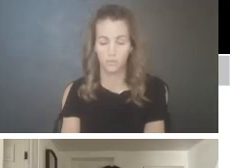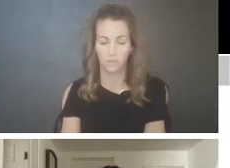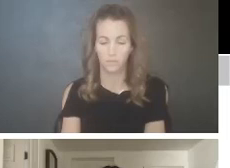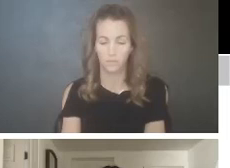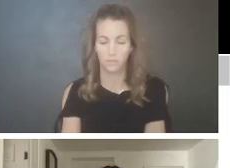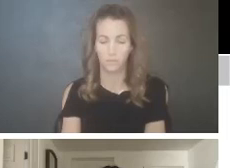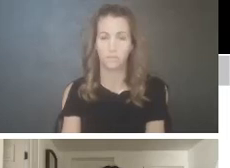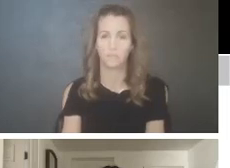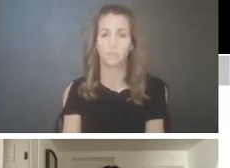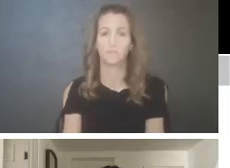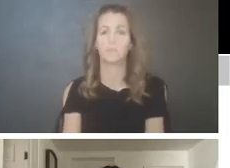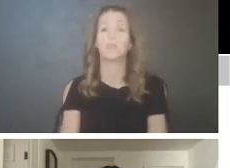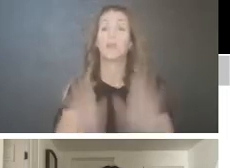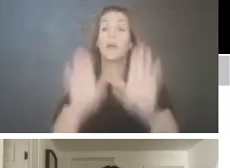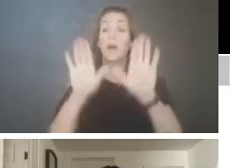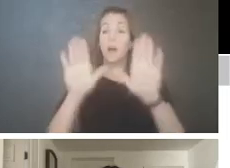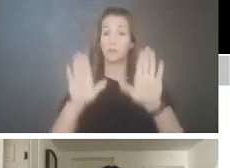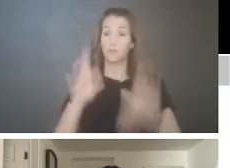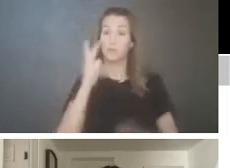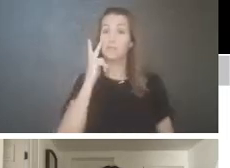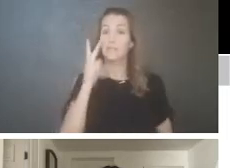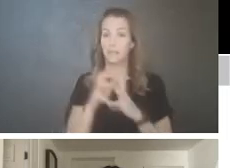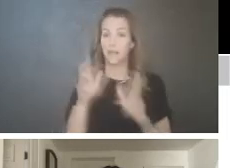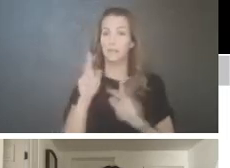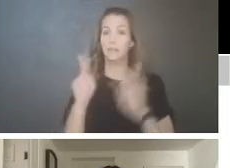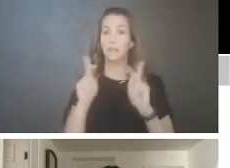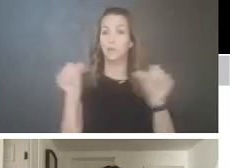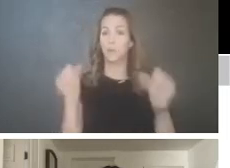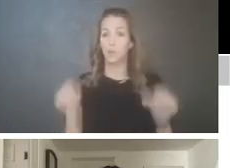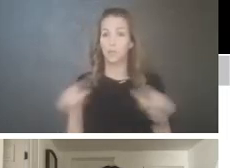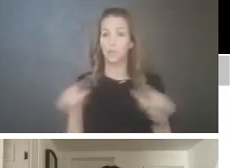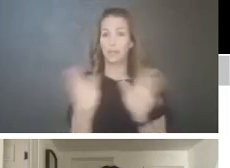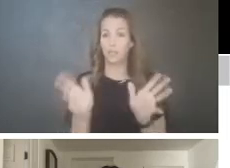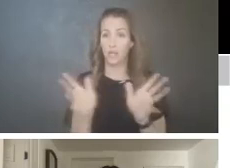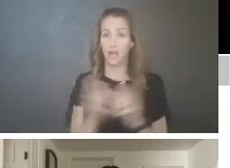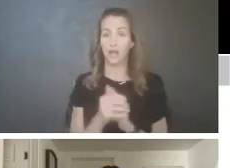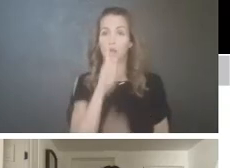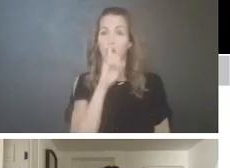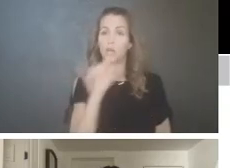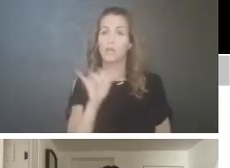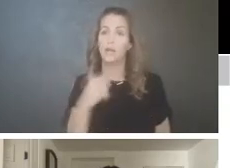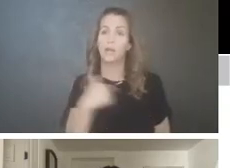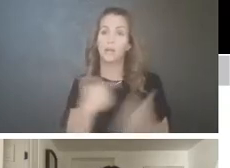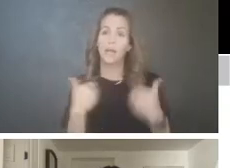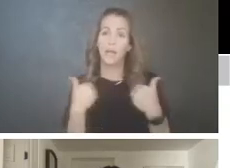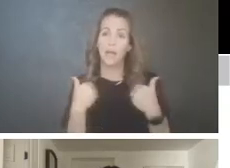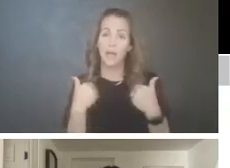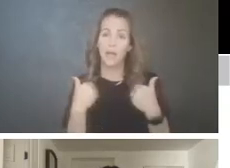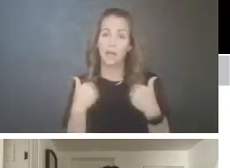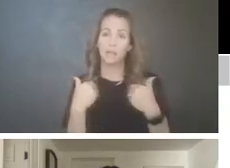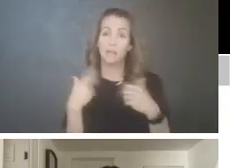Awesome. I'm seeing lots of folks posting in the chat. It looks like we have participants